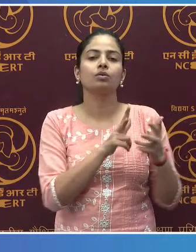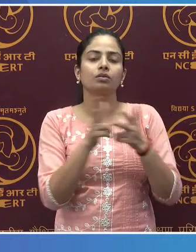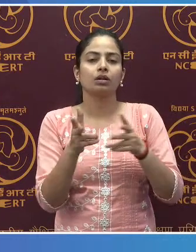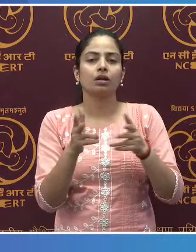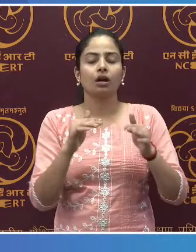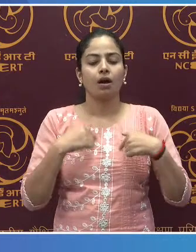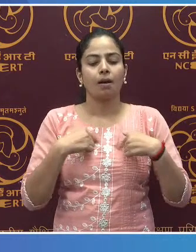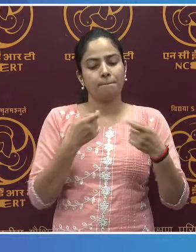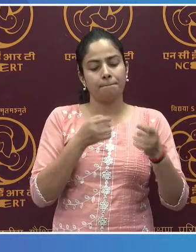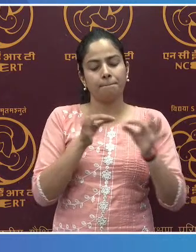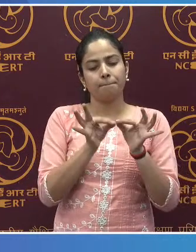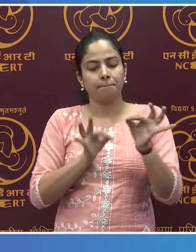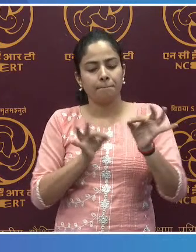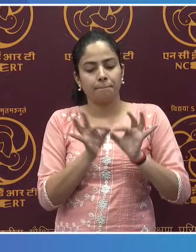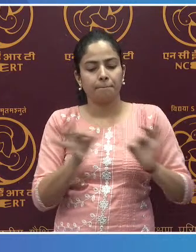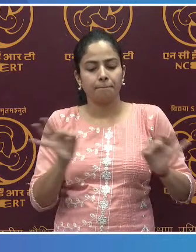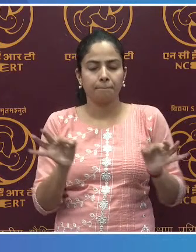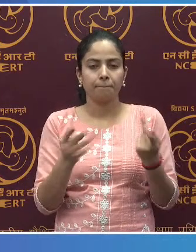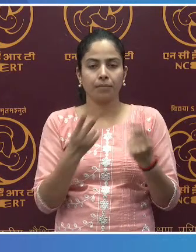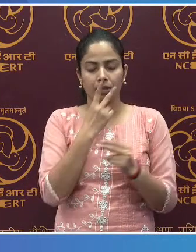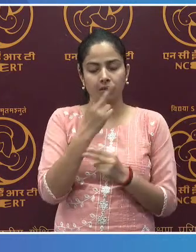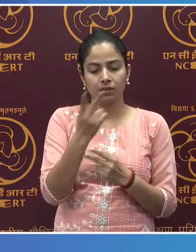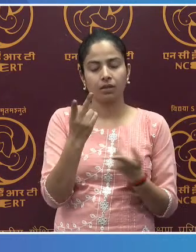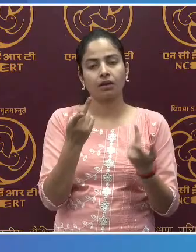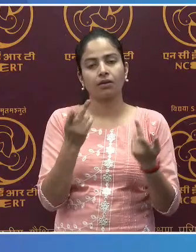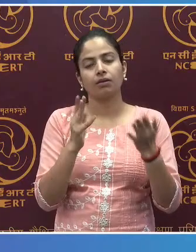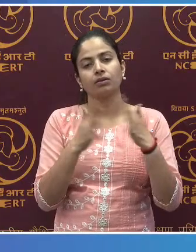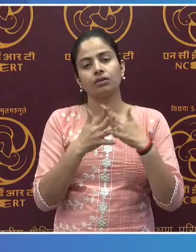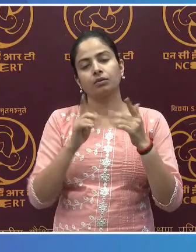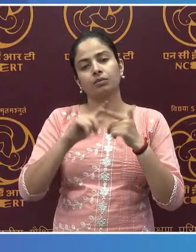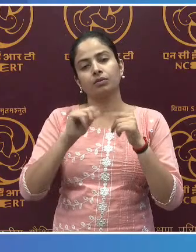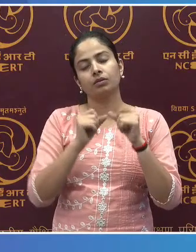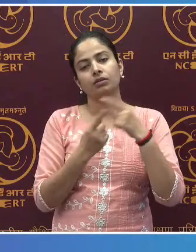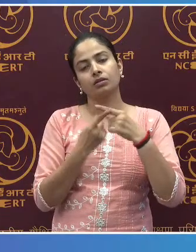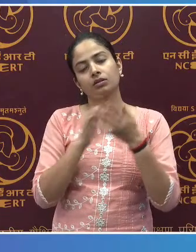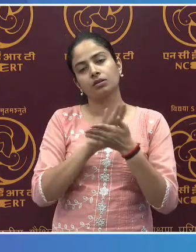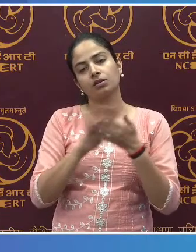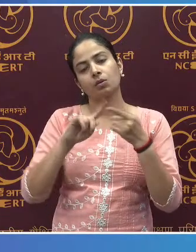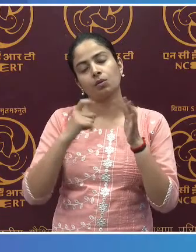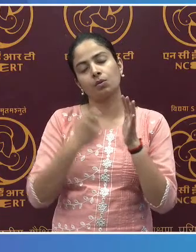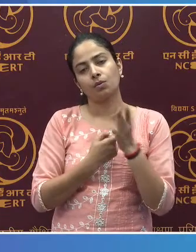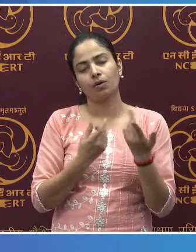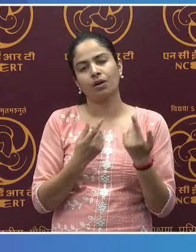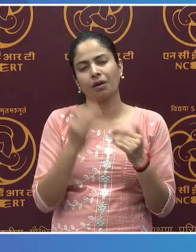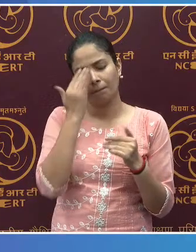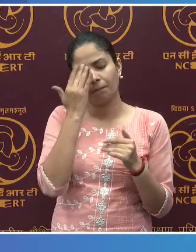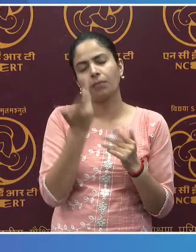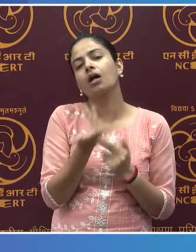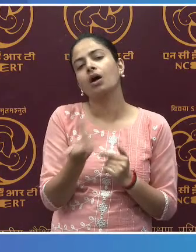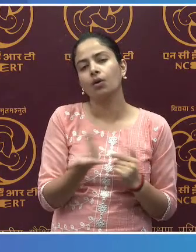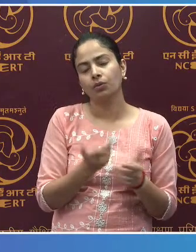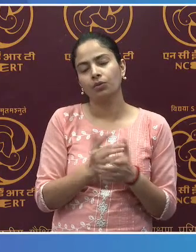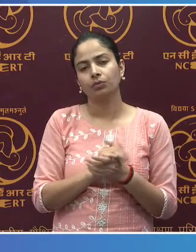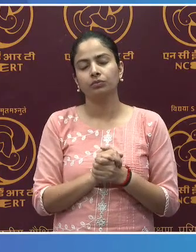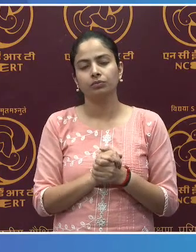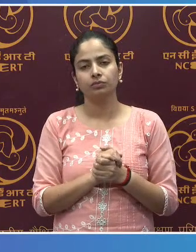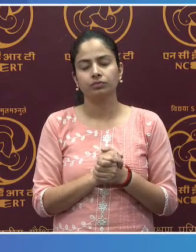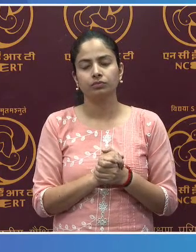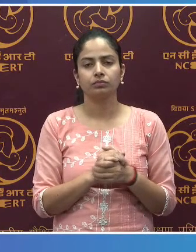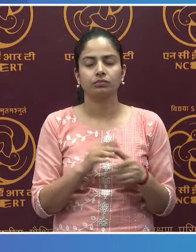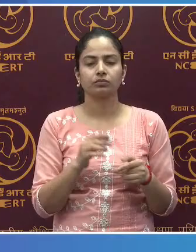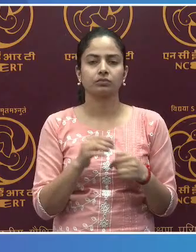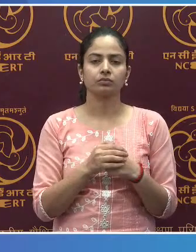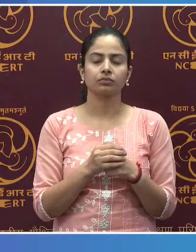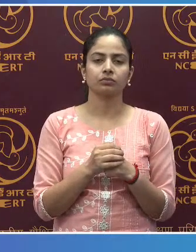we measure and monitor the weather around us? It means that by measuring the weather, by monitoring the weather, that really give the